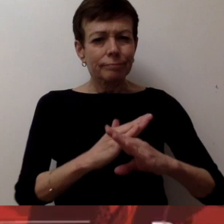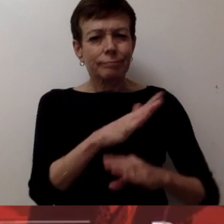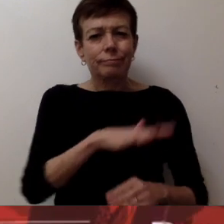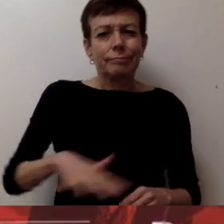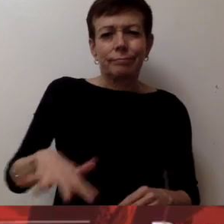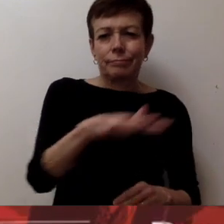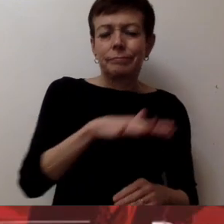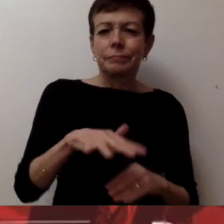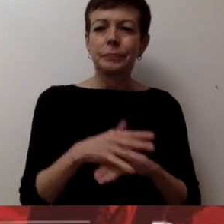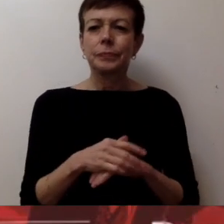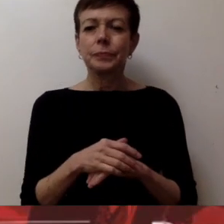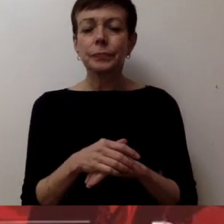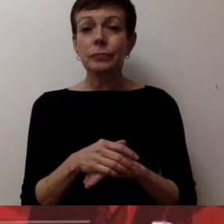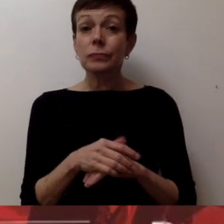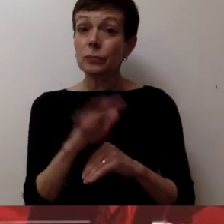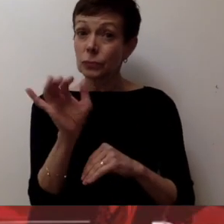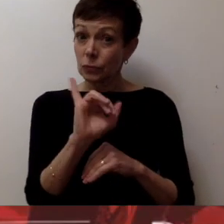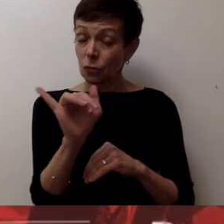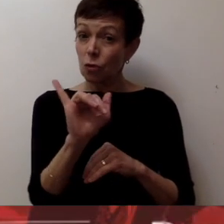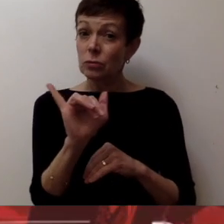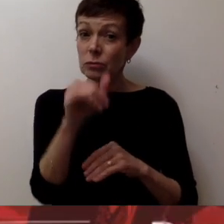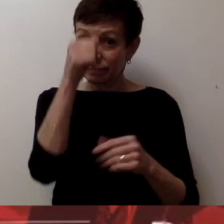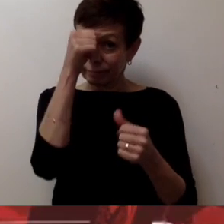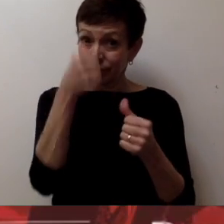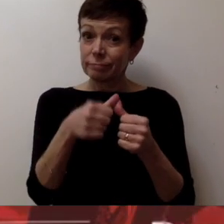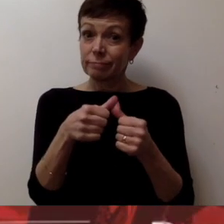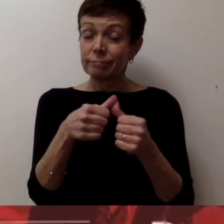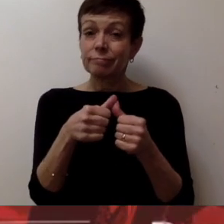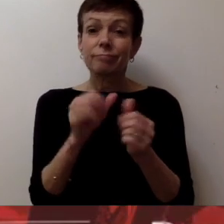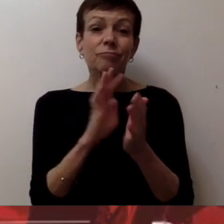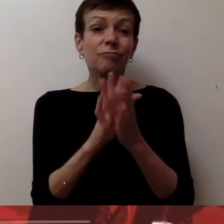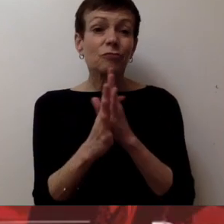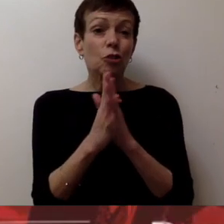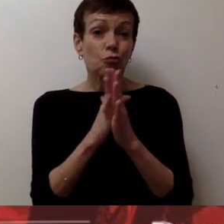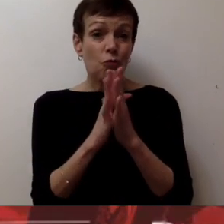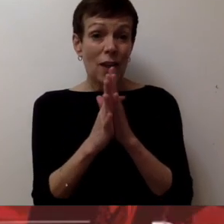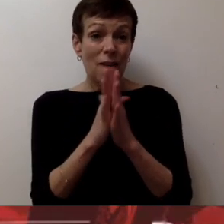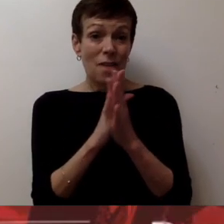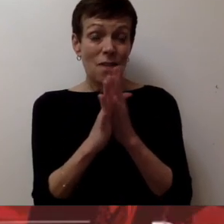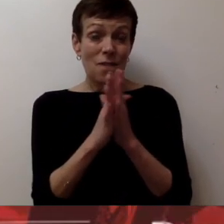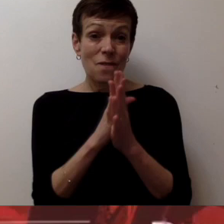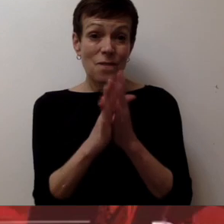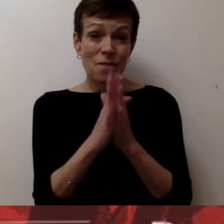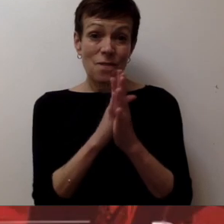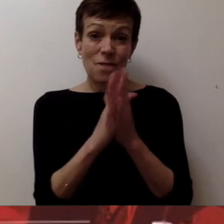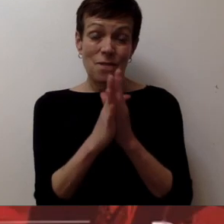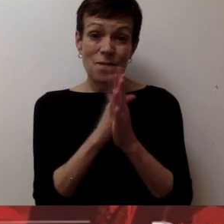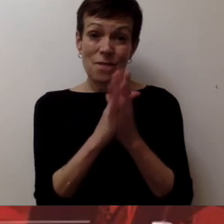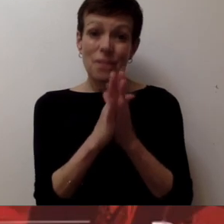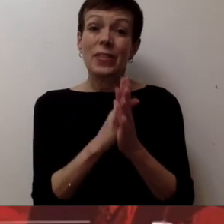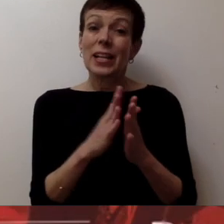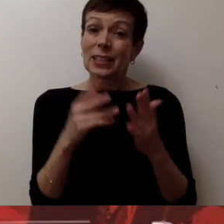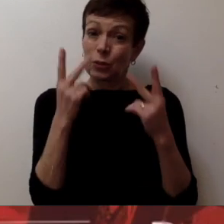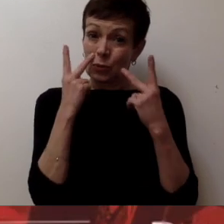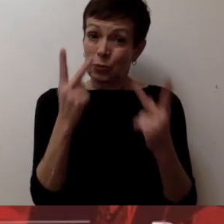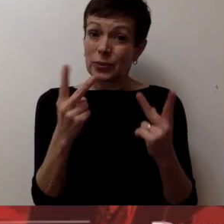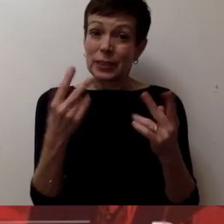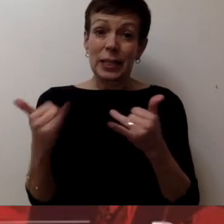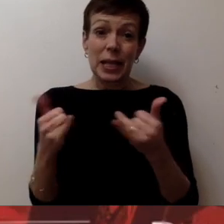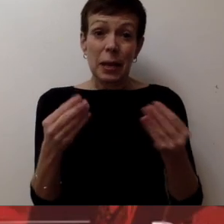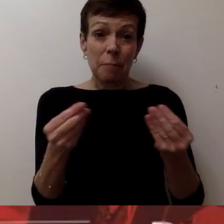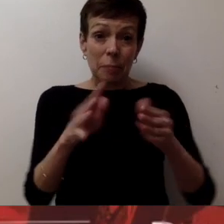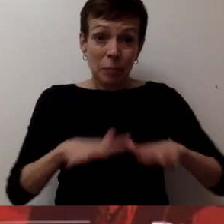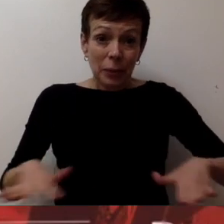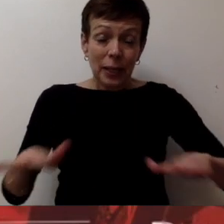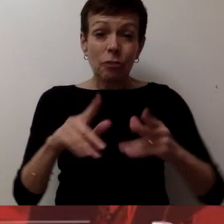With that being said, we do want to remind people about our traffic enforcement. We have received many questions about playground